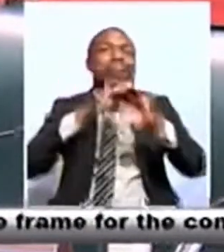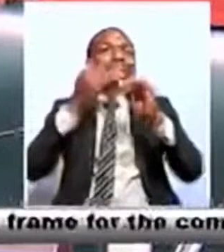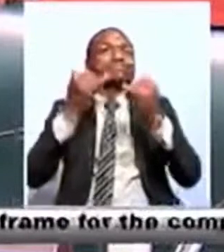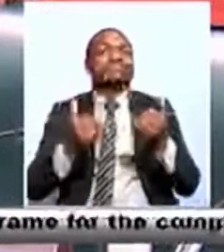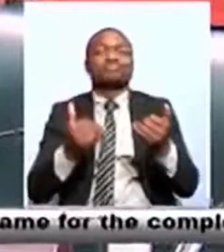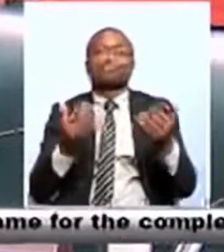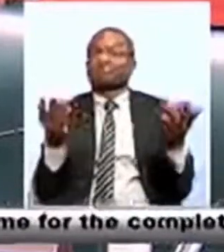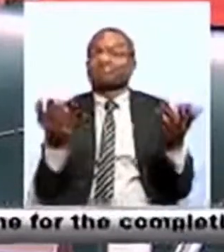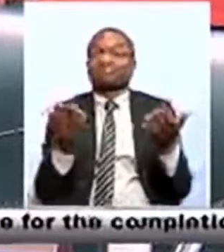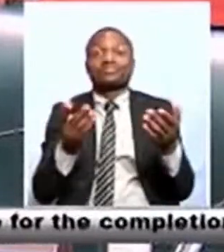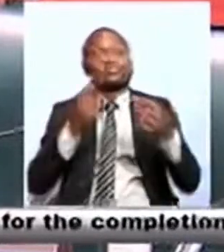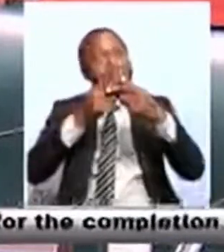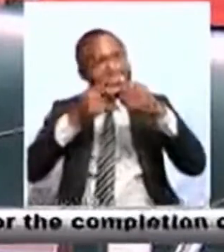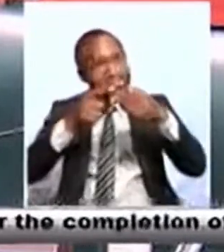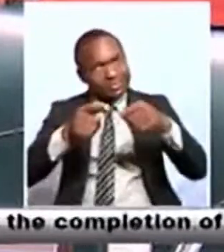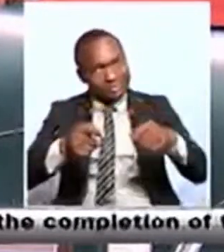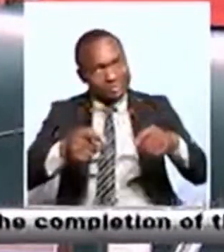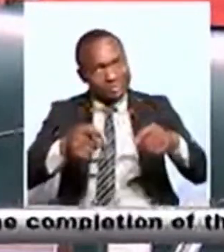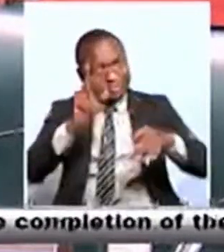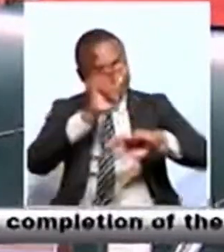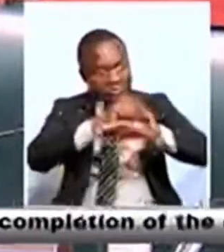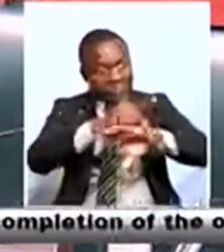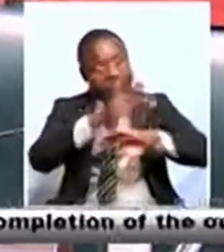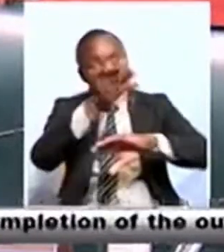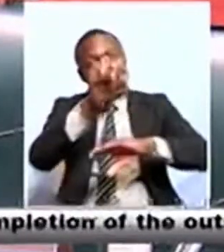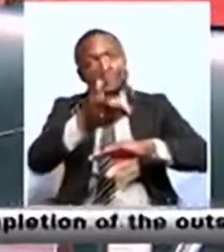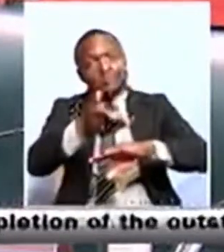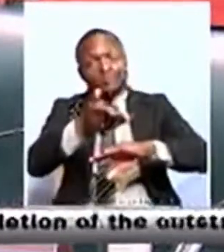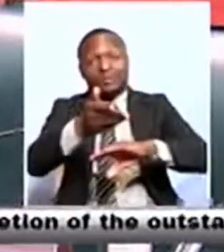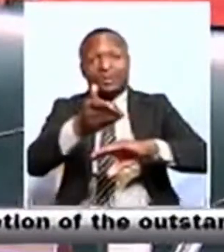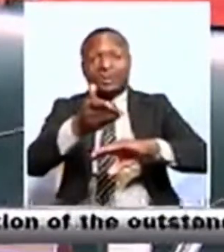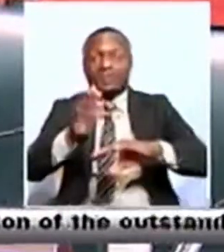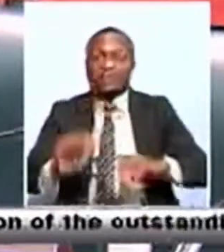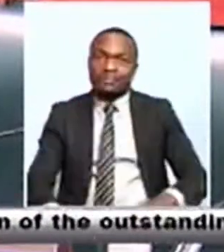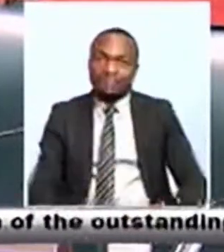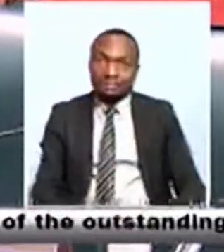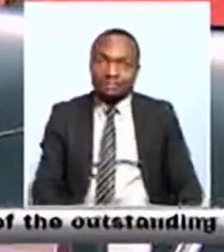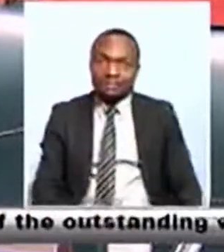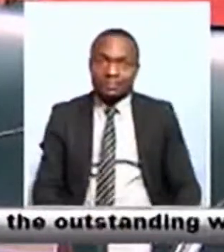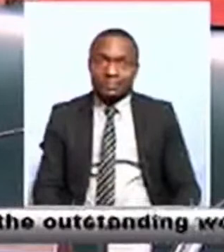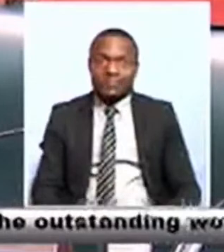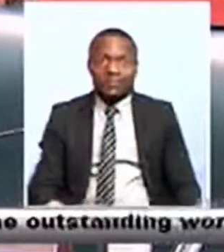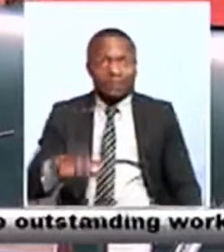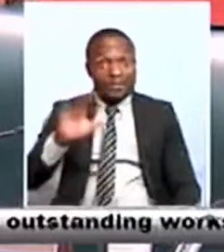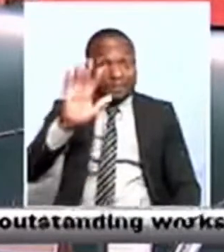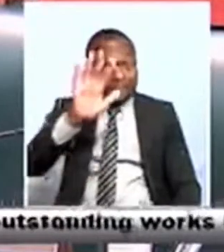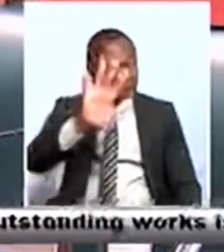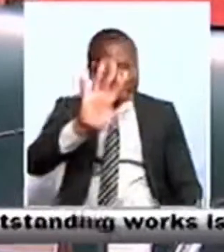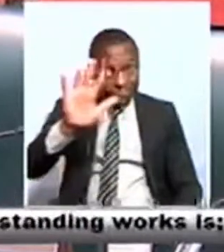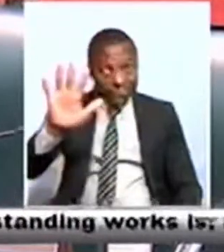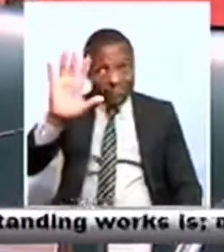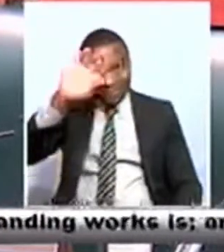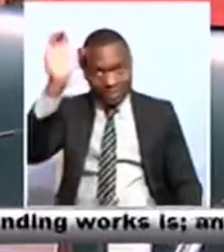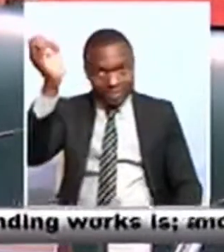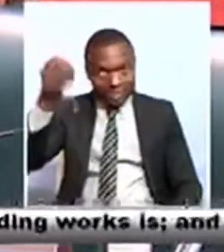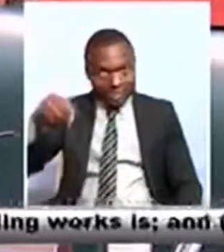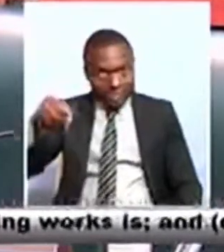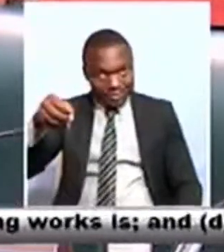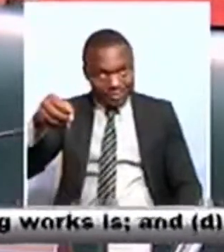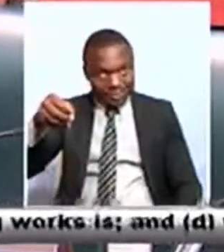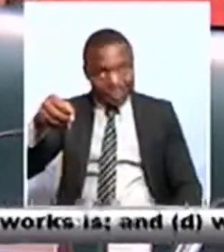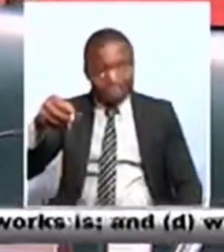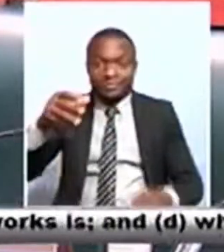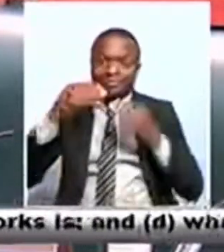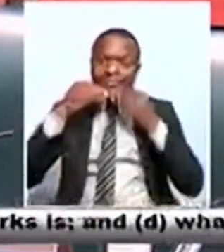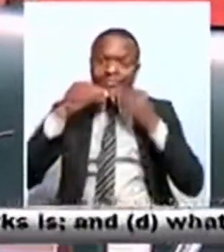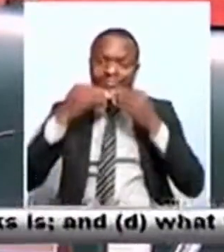nothing happening on site. And the progress status is at 55%. Thank you,